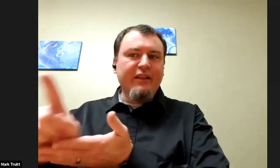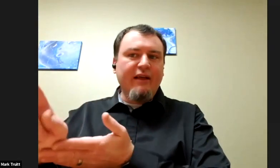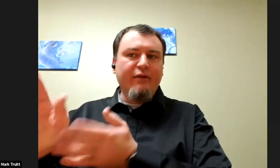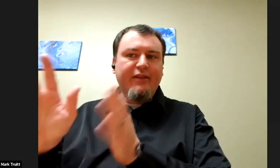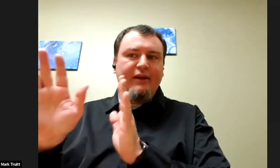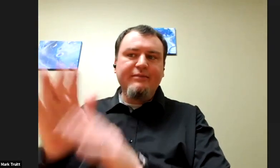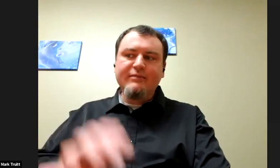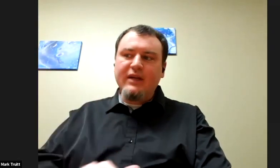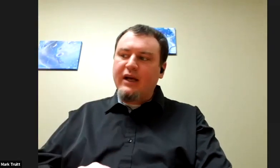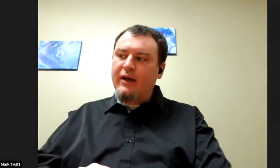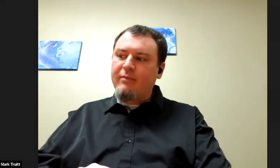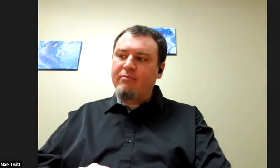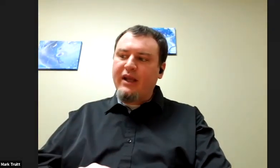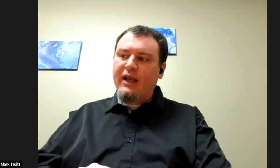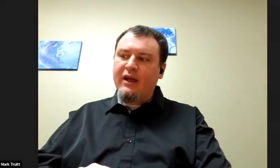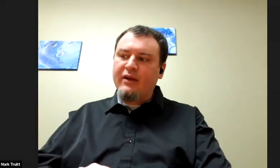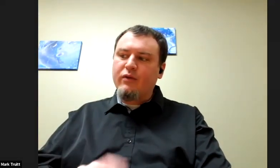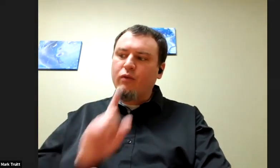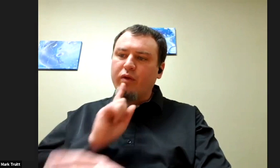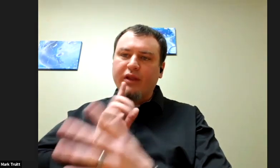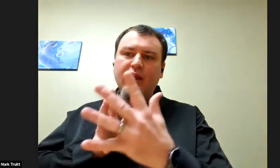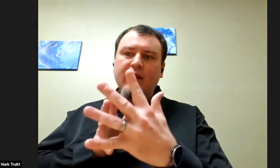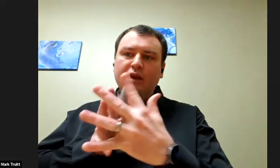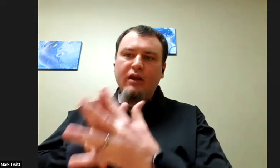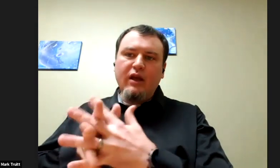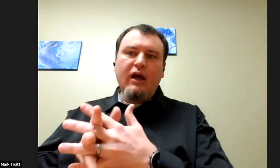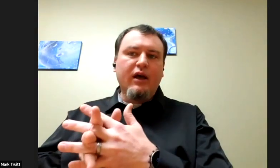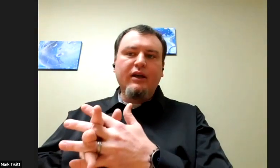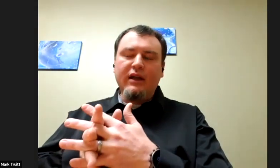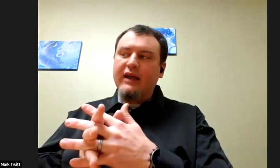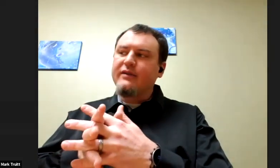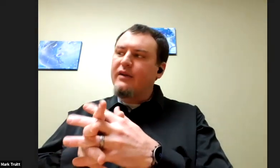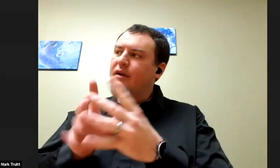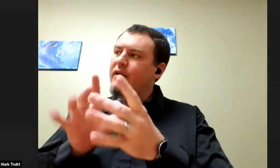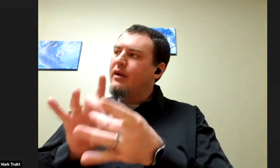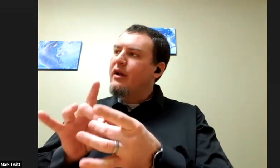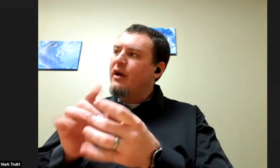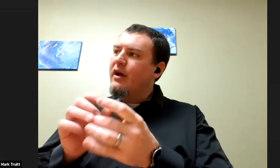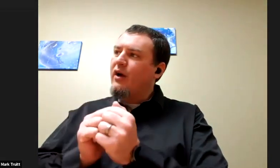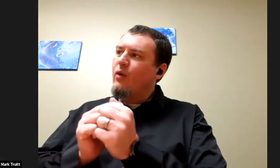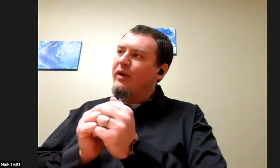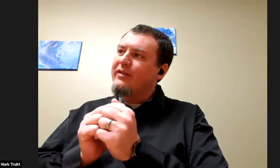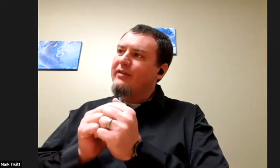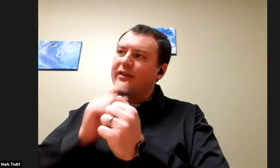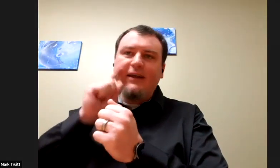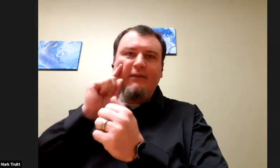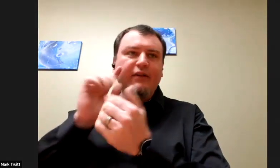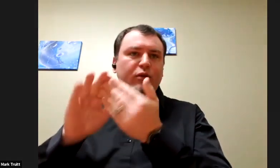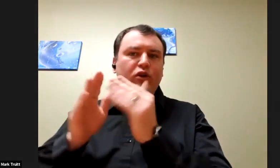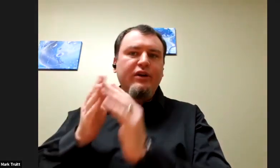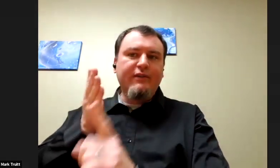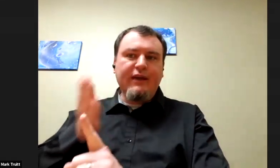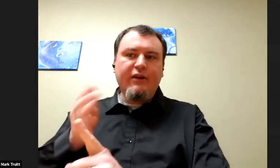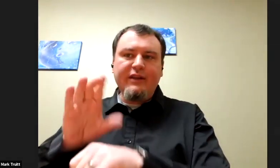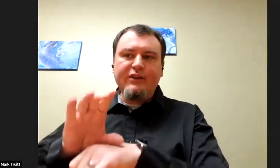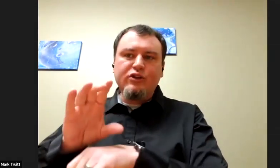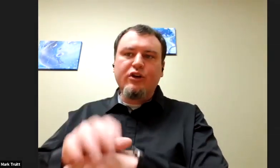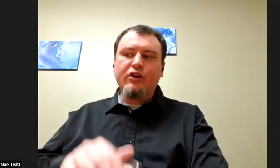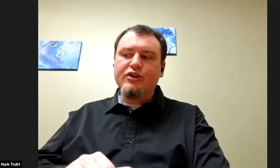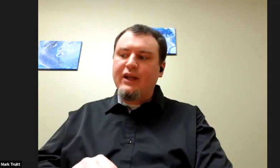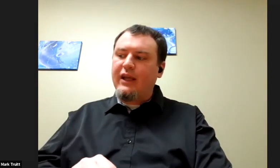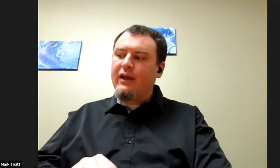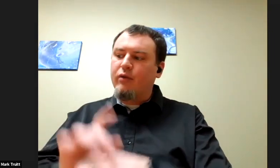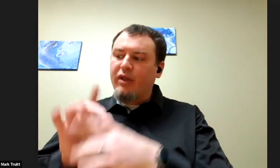And I fell in love with it. And really connected with the deaf community there at